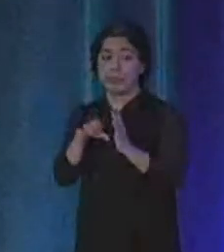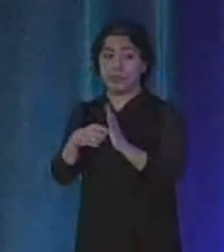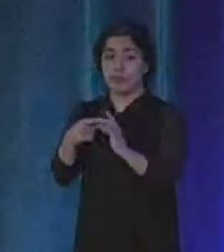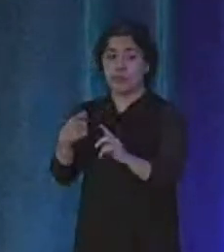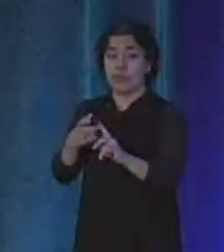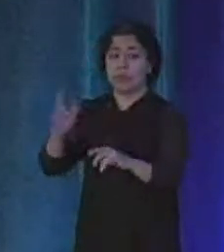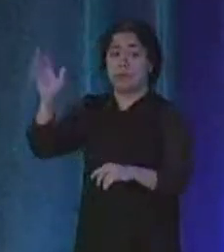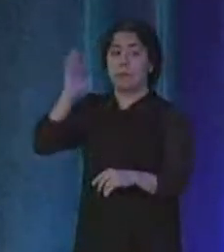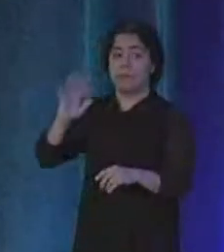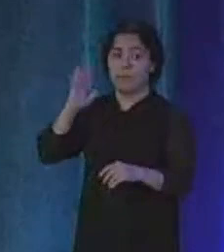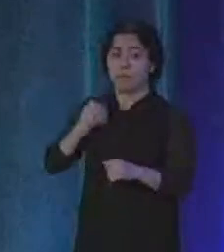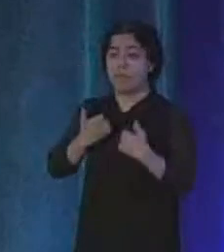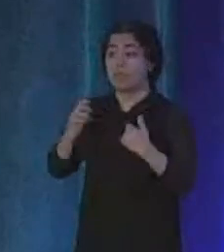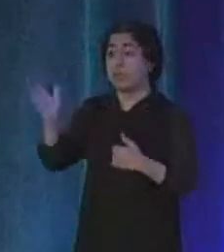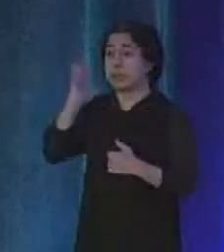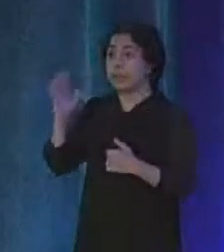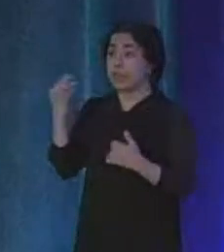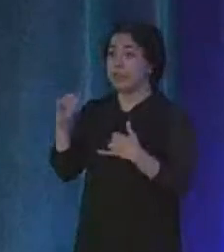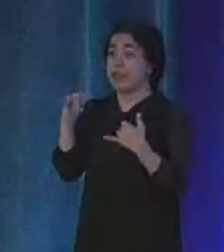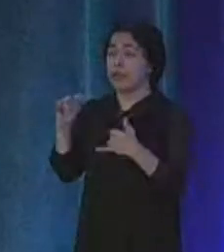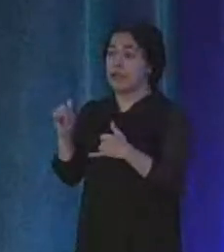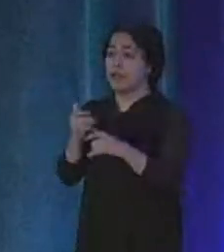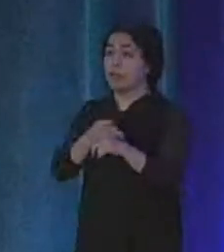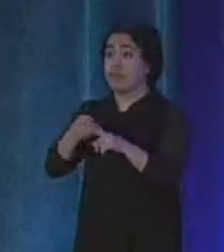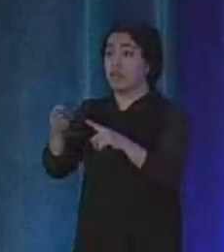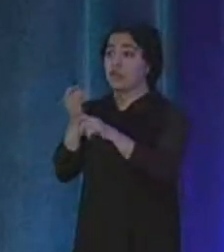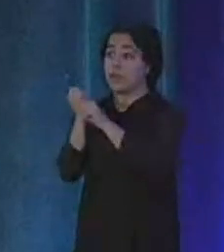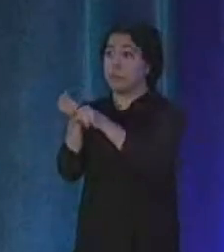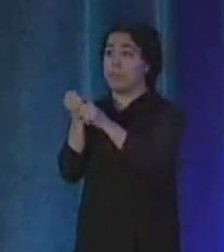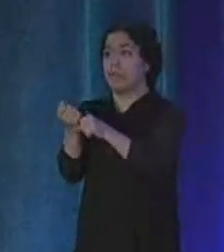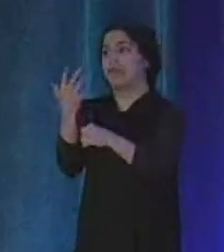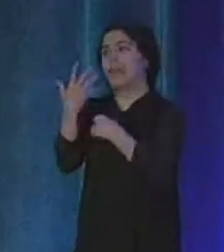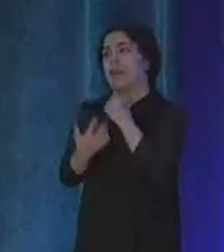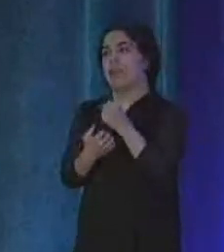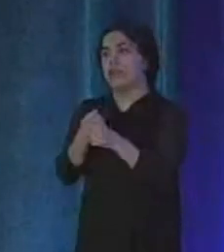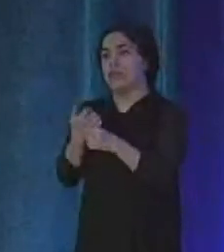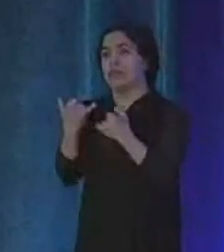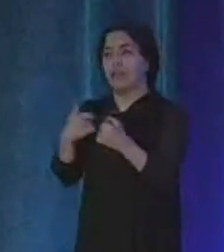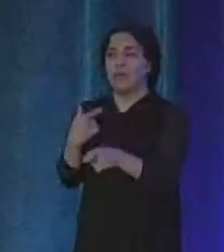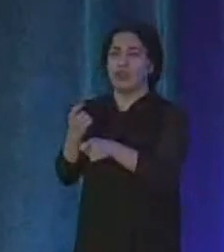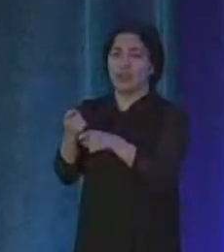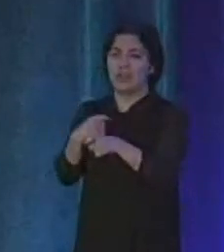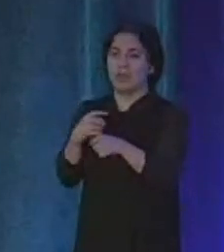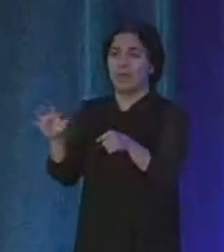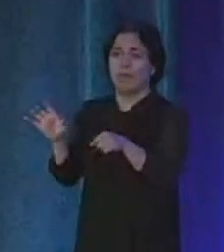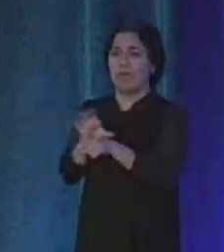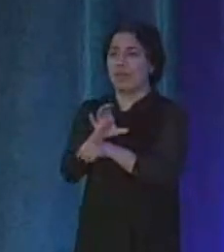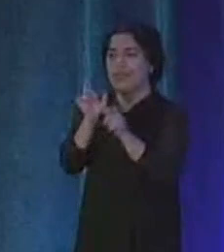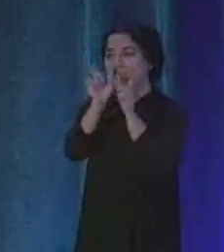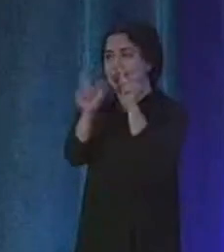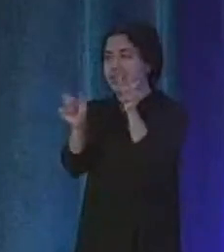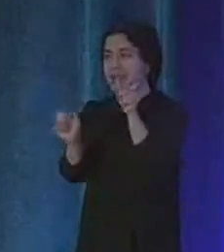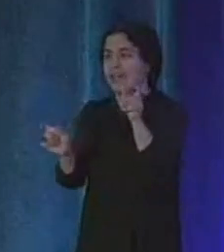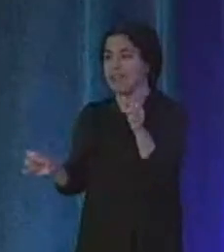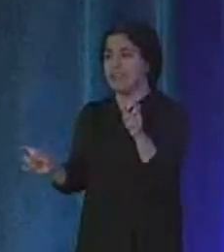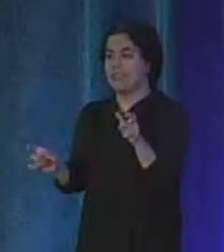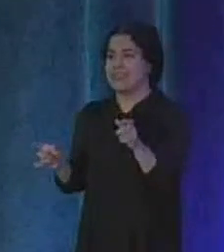past life. I used to play professional baseball for 5 years, and now I joke that I'm a full-stack comedian.